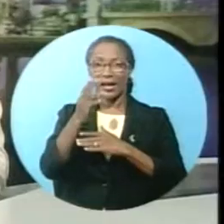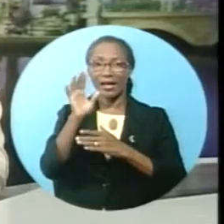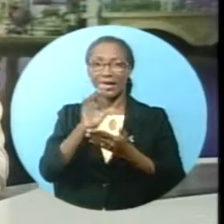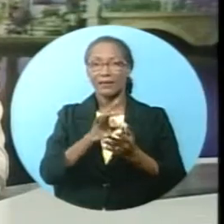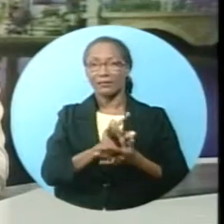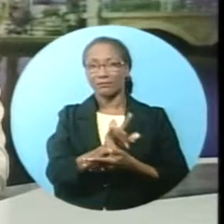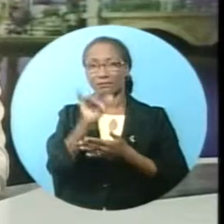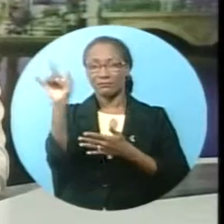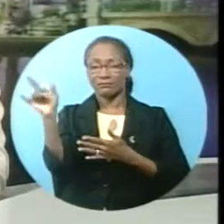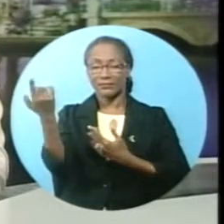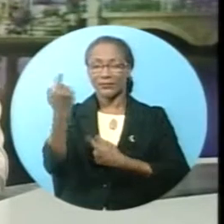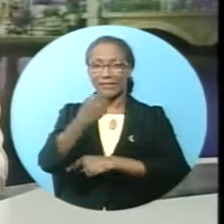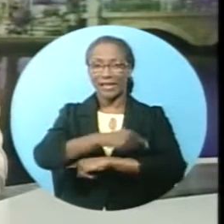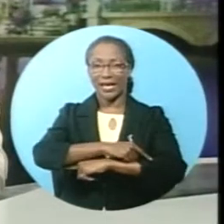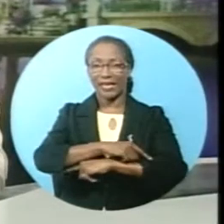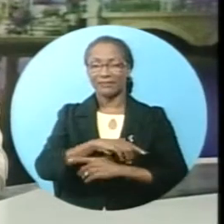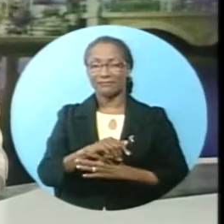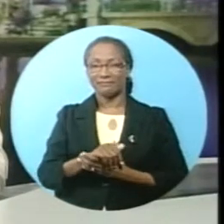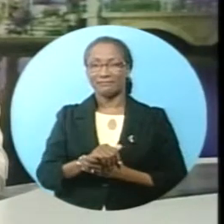Shane Jones was on location.